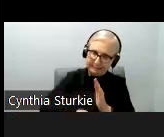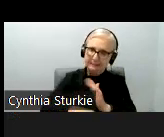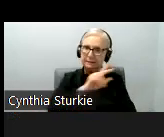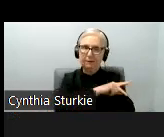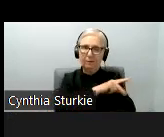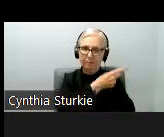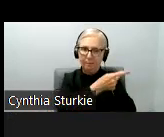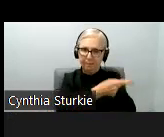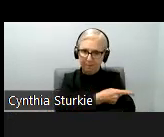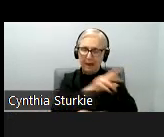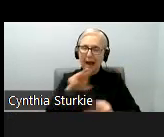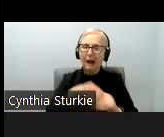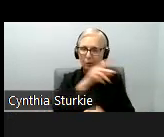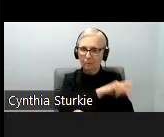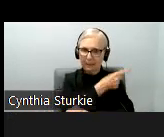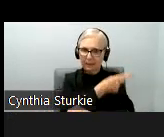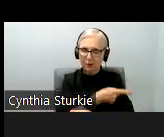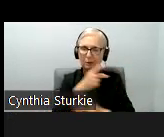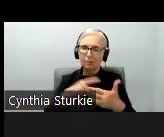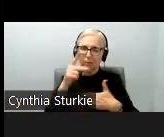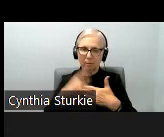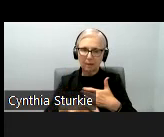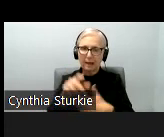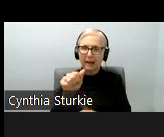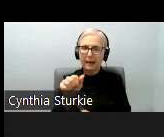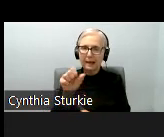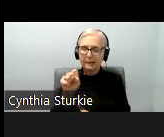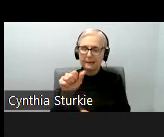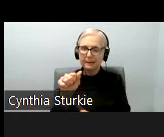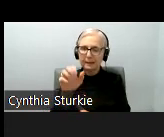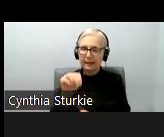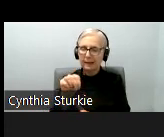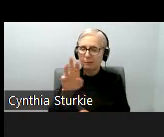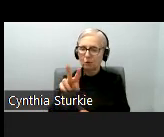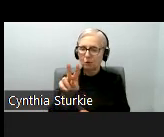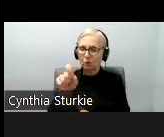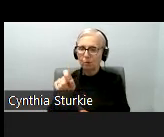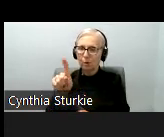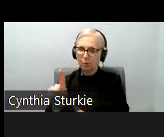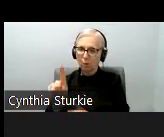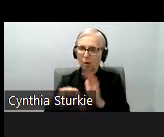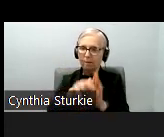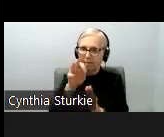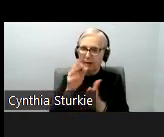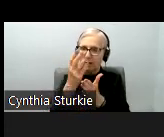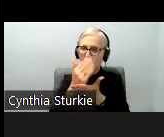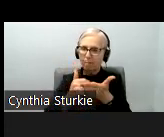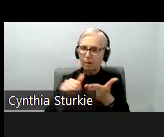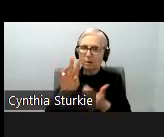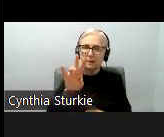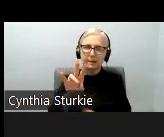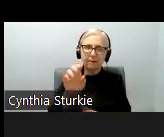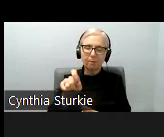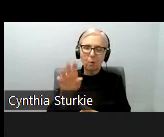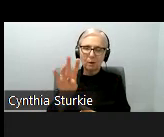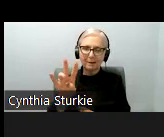programming, or IOP. This does include ASAM level 2.1, and this is found in part 7.6 of